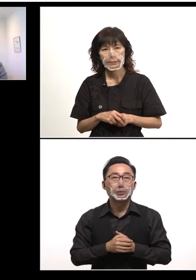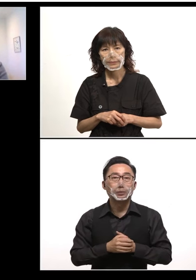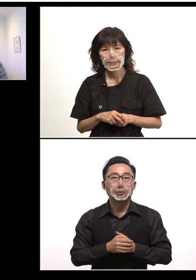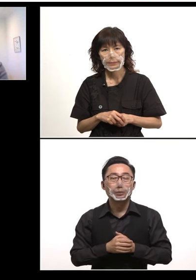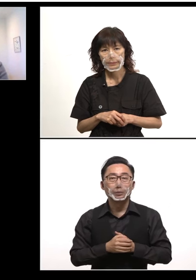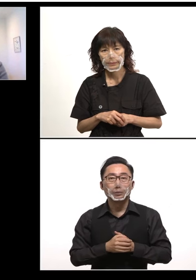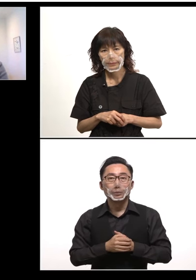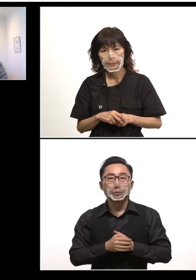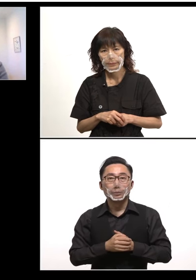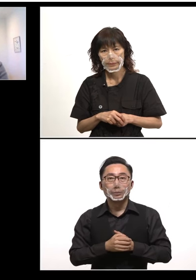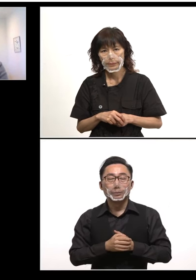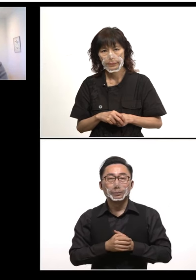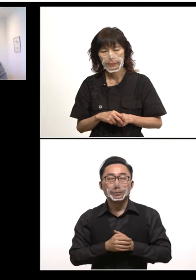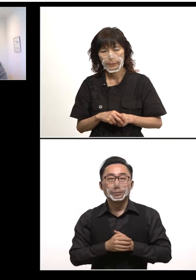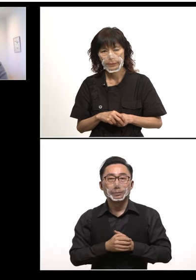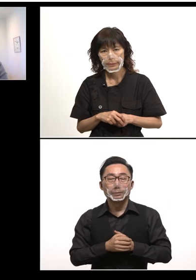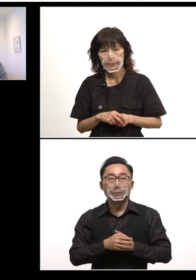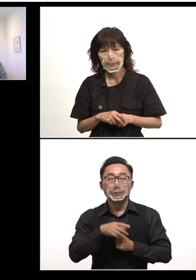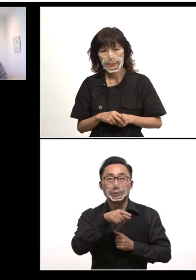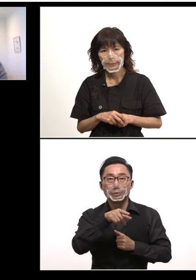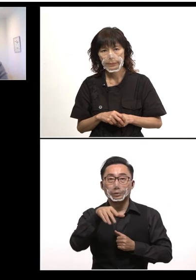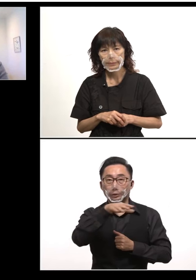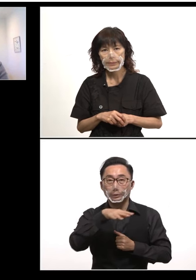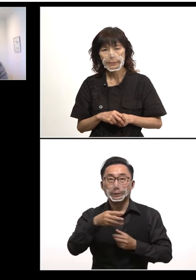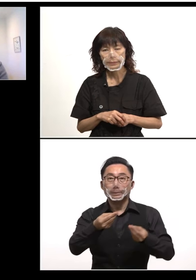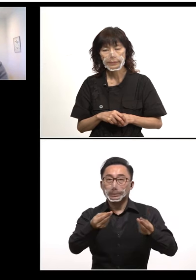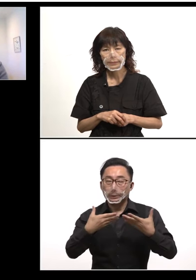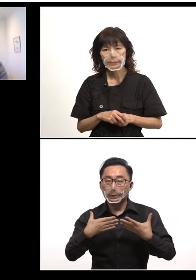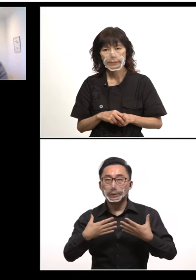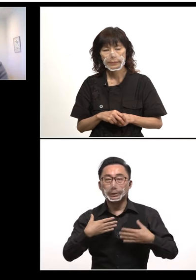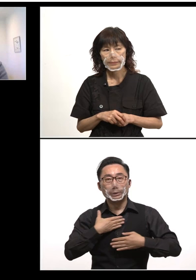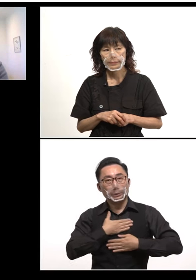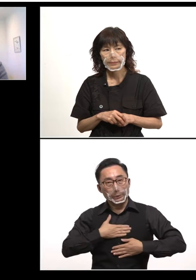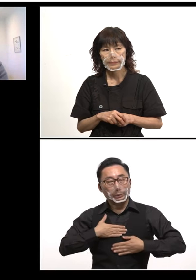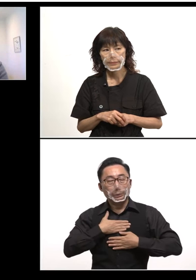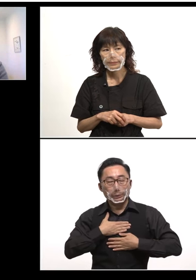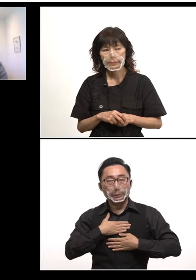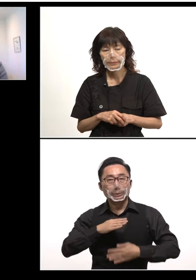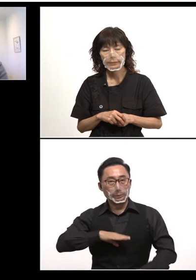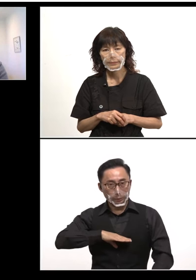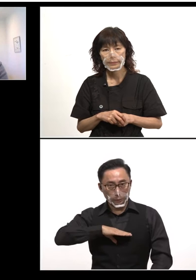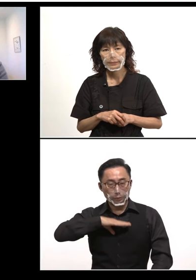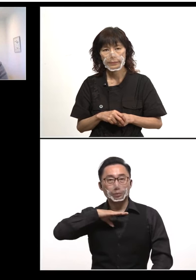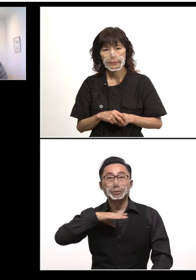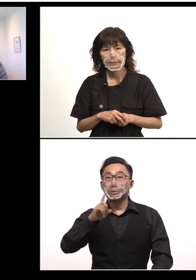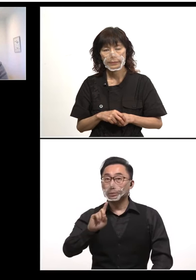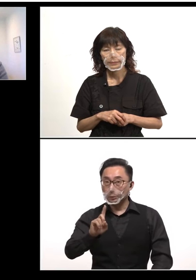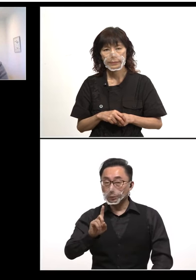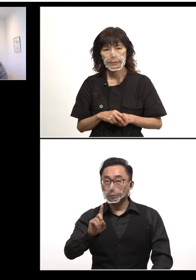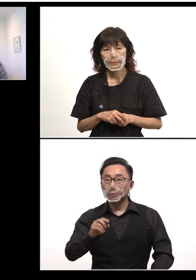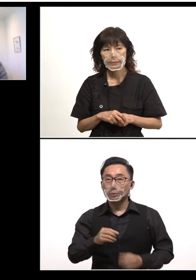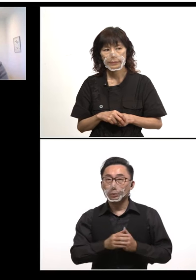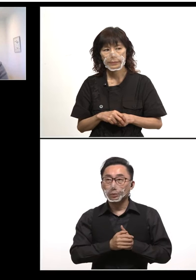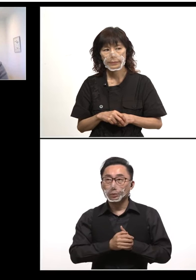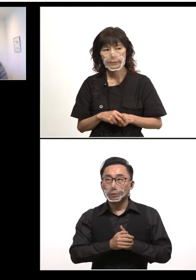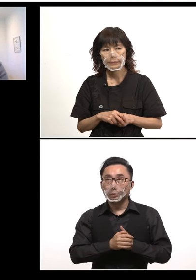with them. There's all different kinds of education, but art, what does art do? Art is for the spirit, the soul. The art